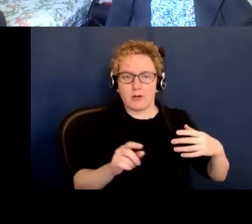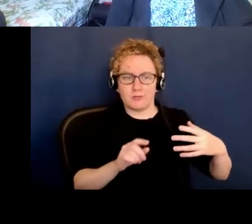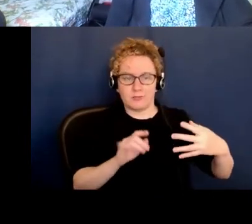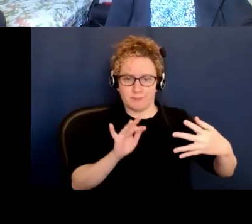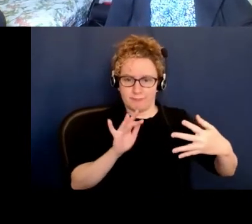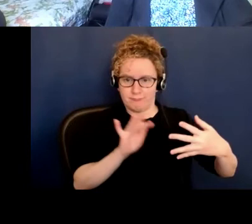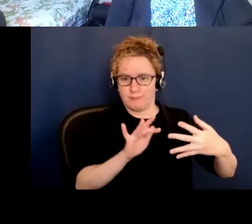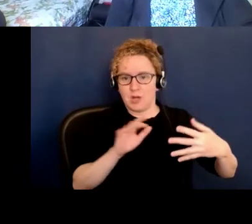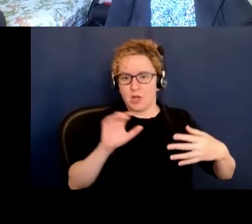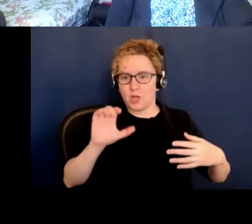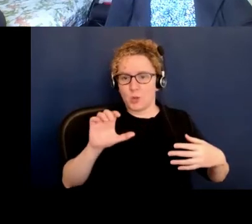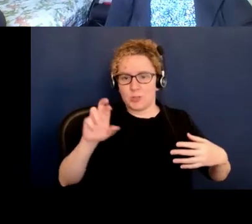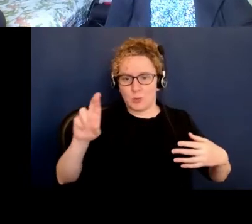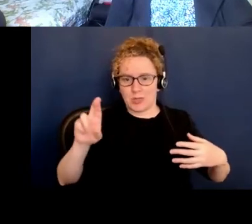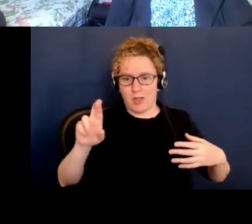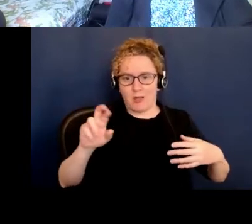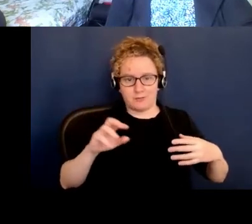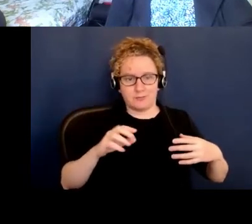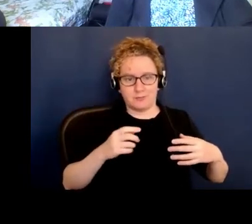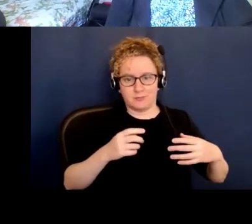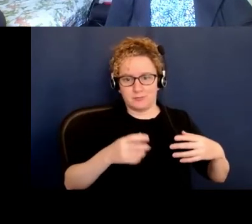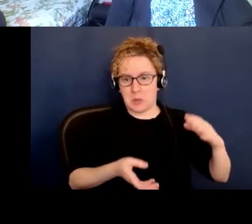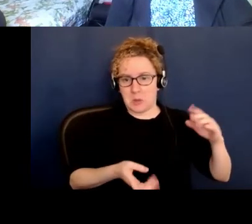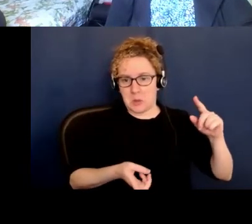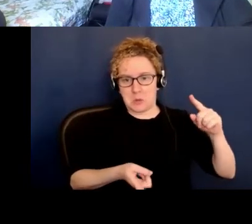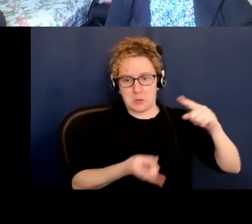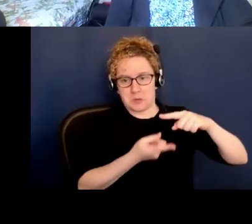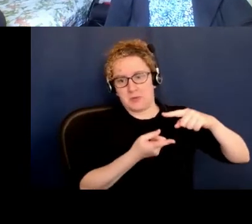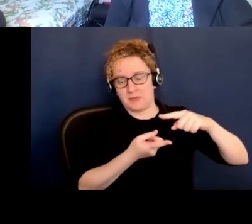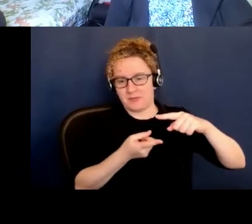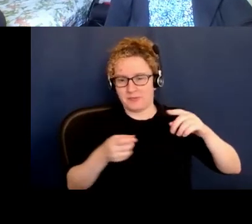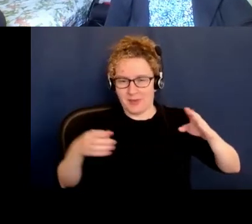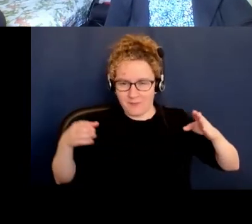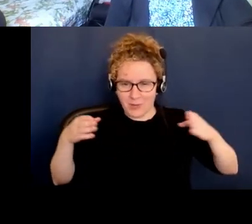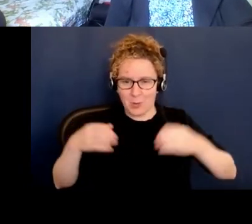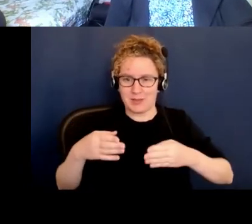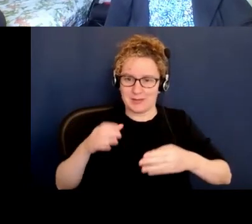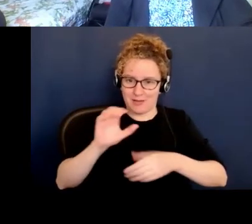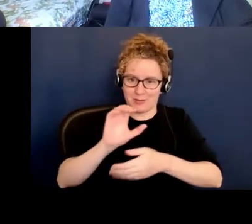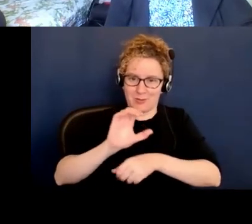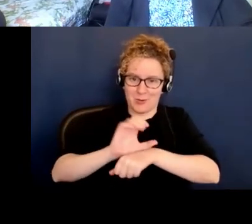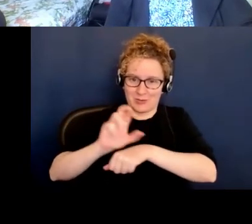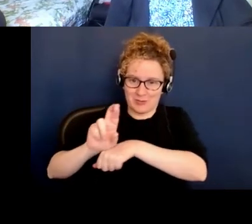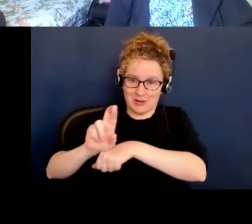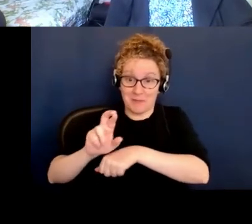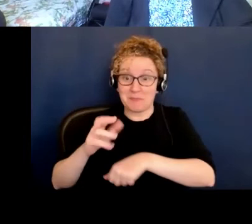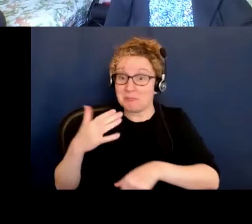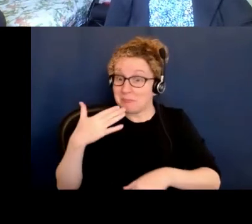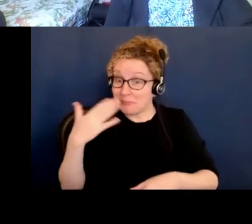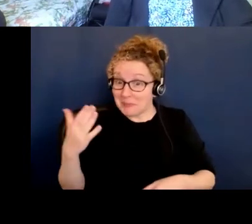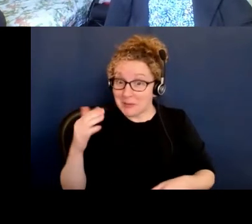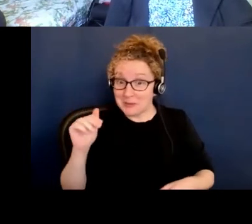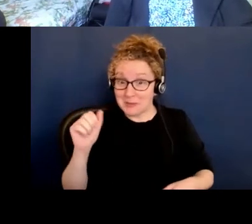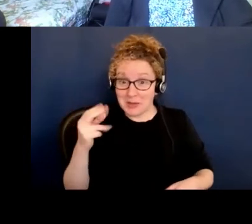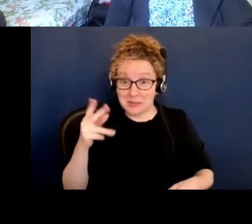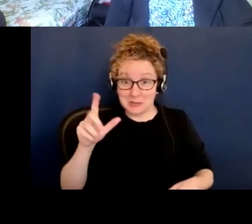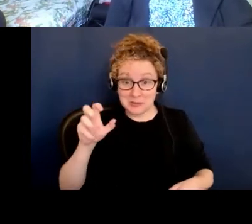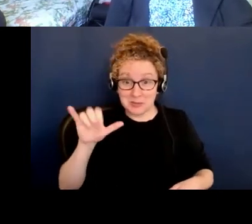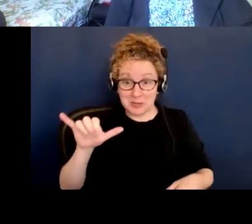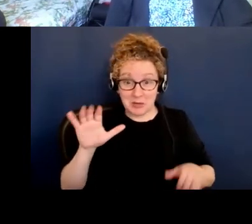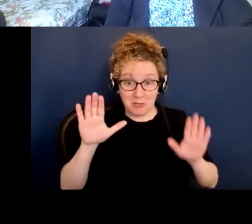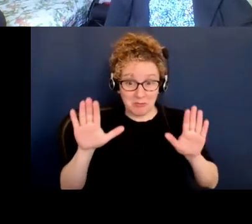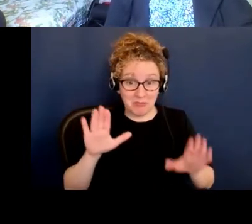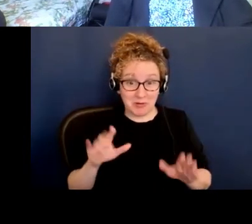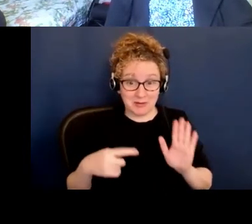filter, and once you select that filter, Ashley, thank you. That's a great example. You're sort